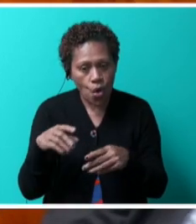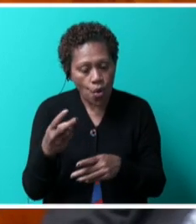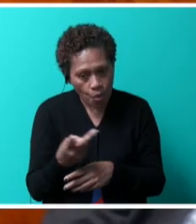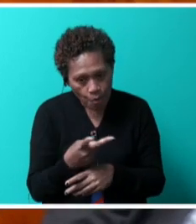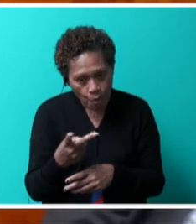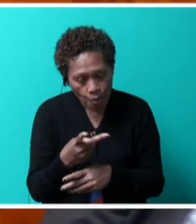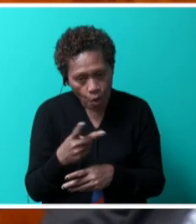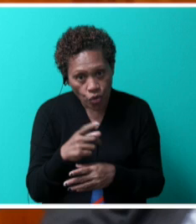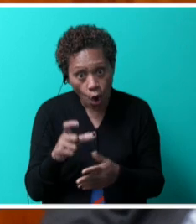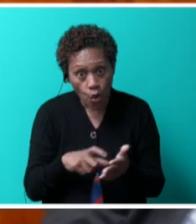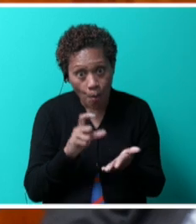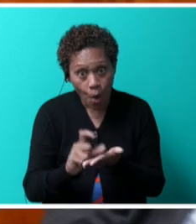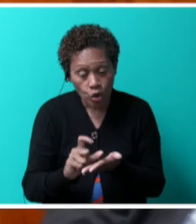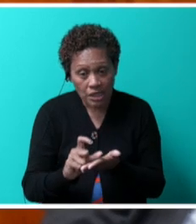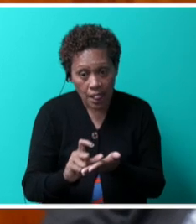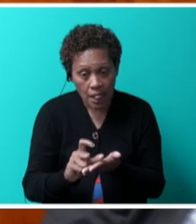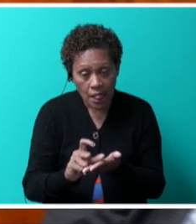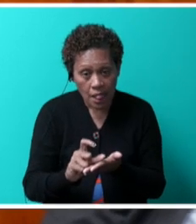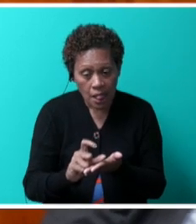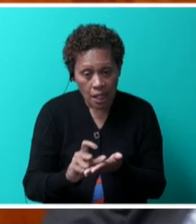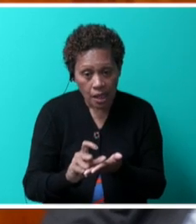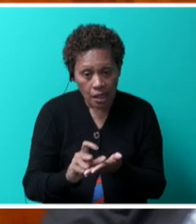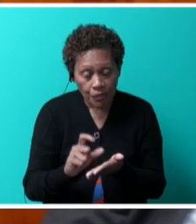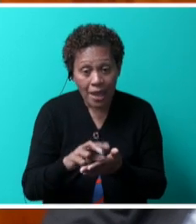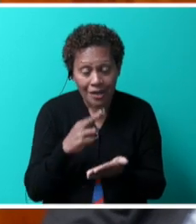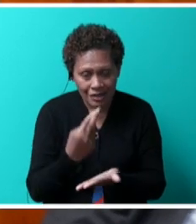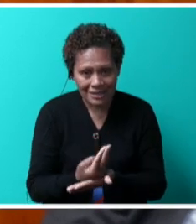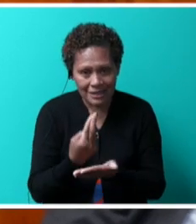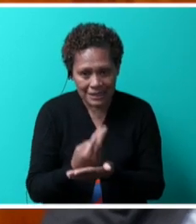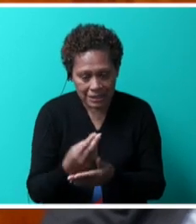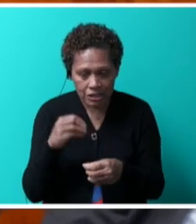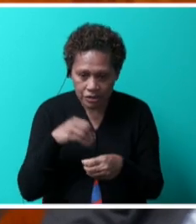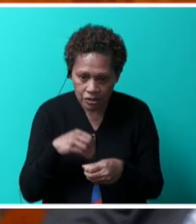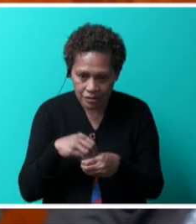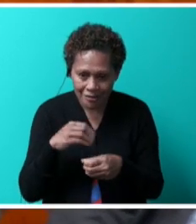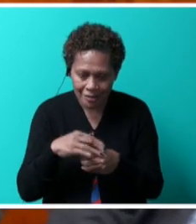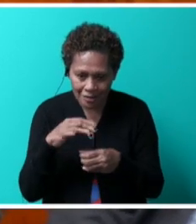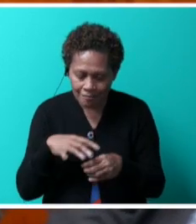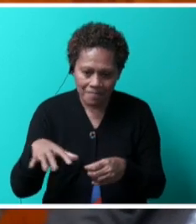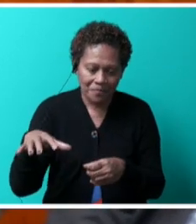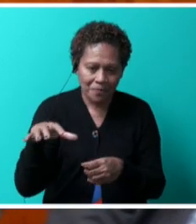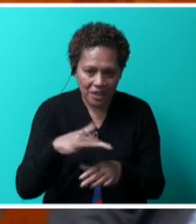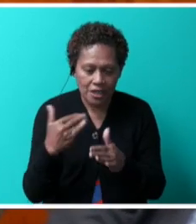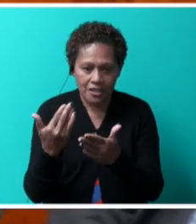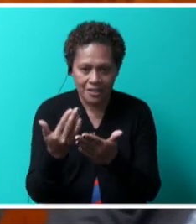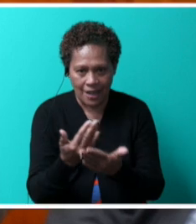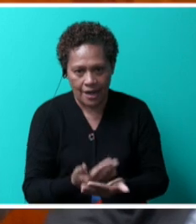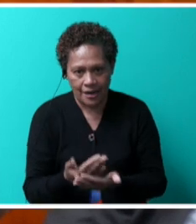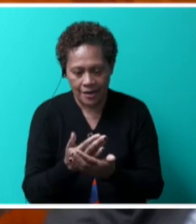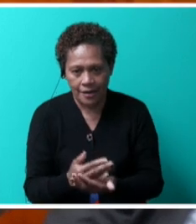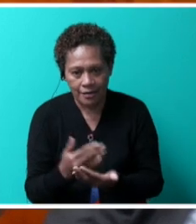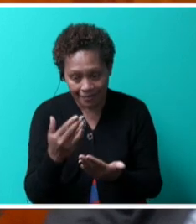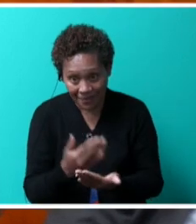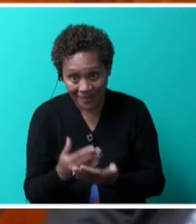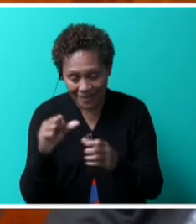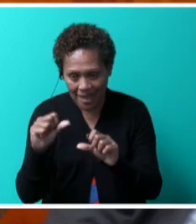viable and resilient while supporting inclusive rural development. The study will comprehensively assess